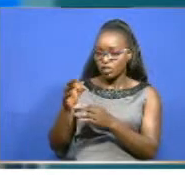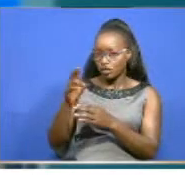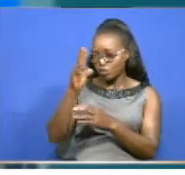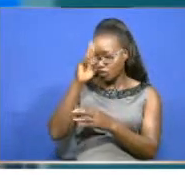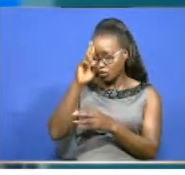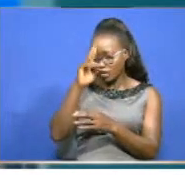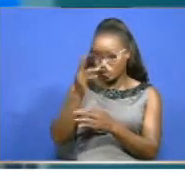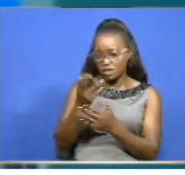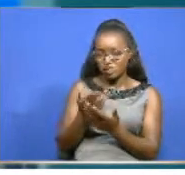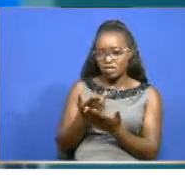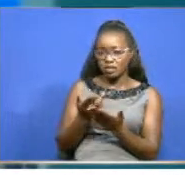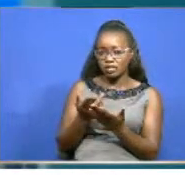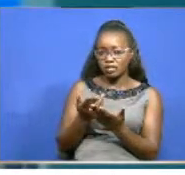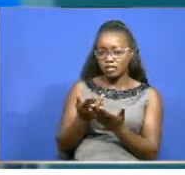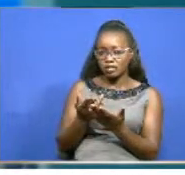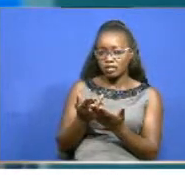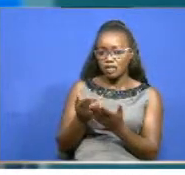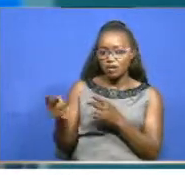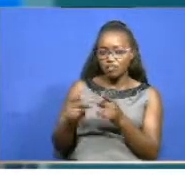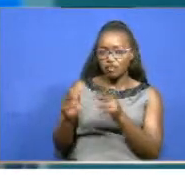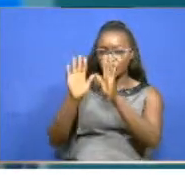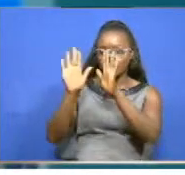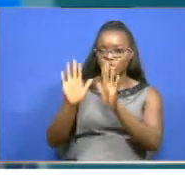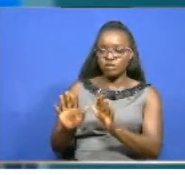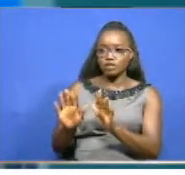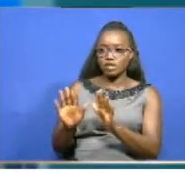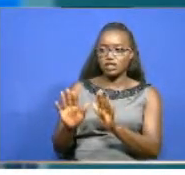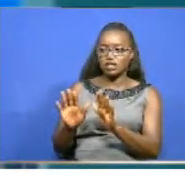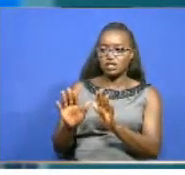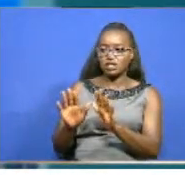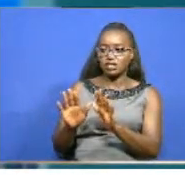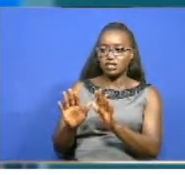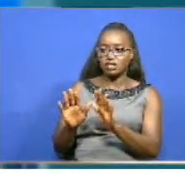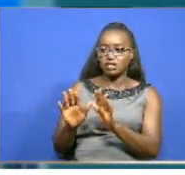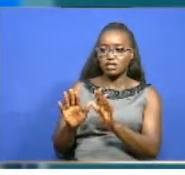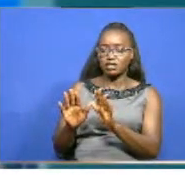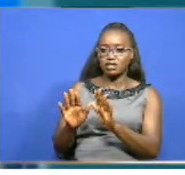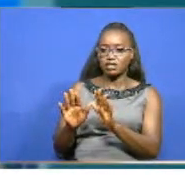Community policing is a very, very important thing, and quite critical.